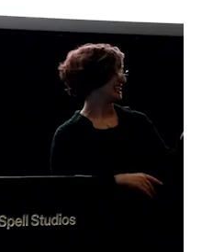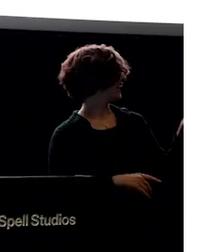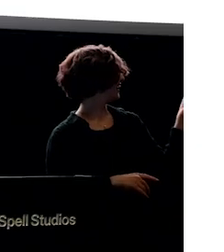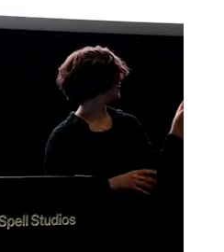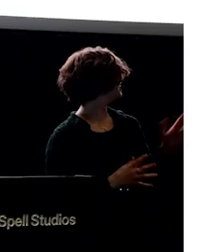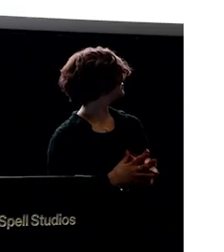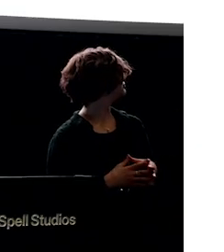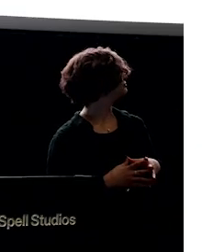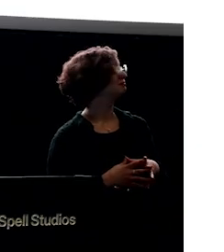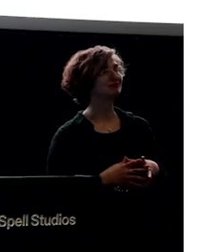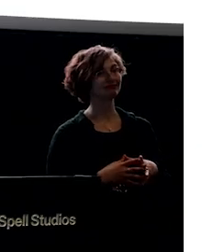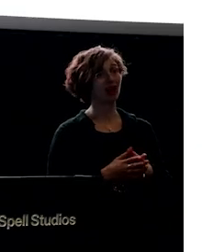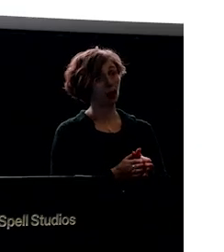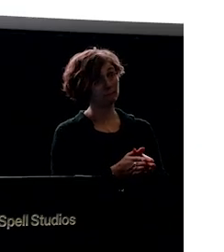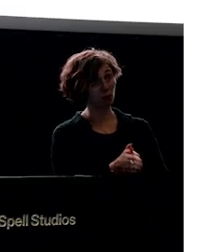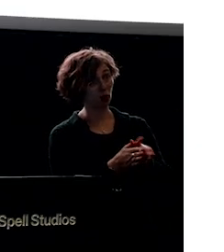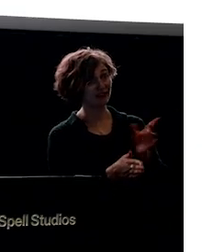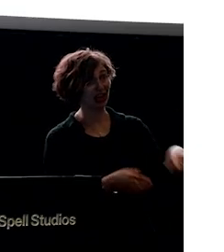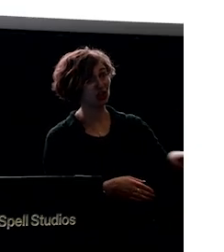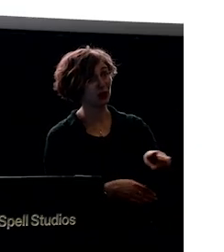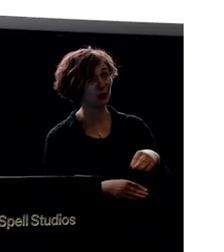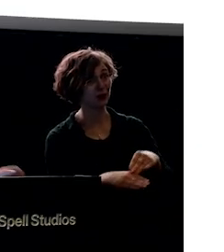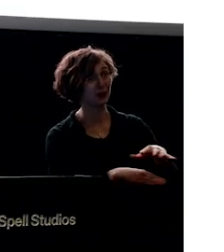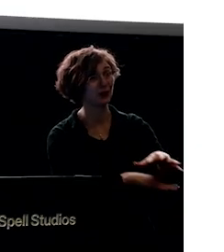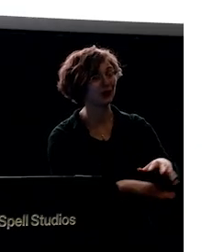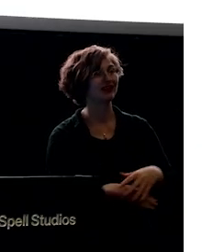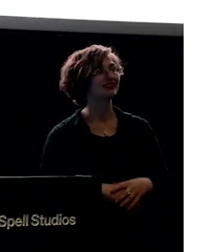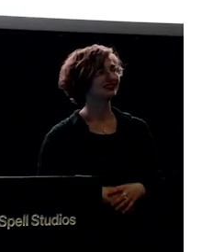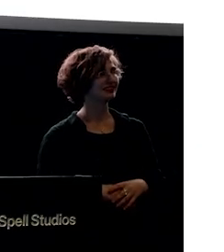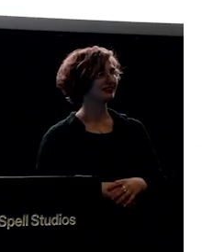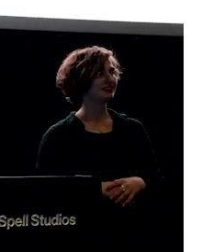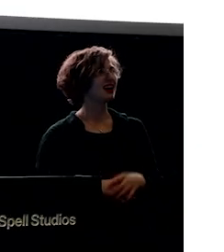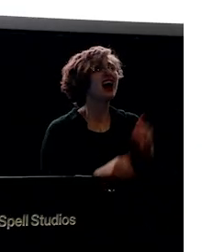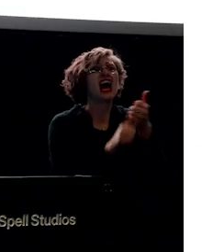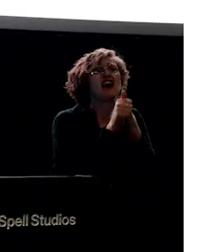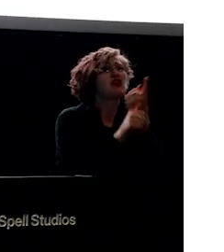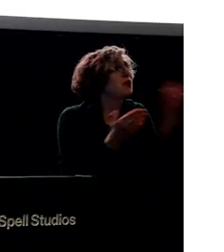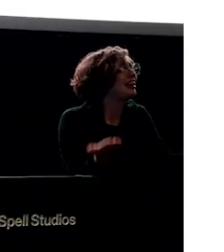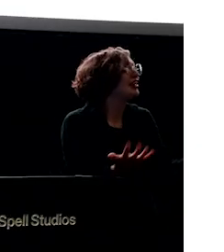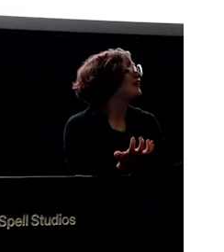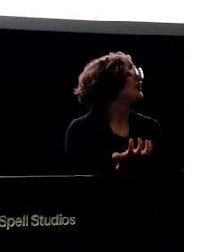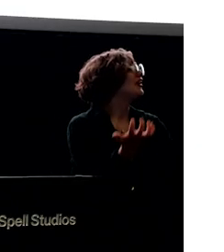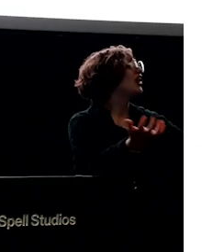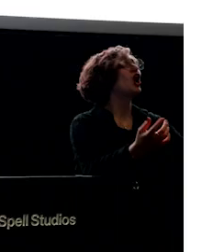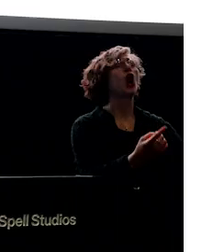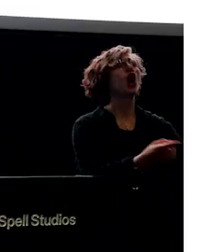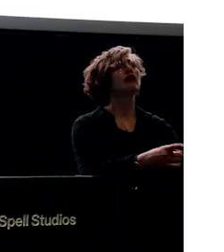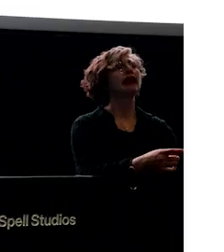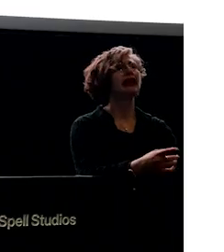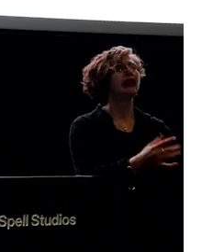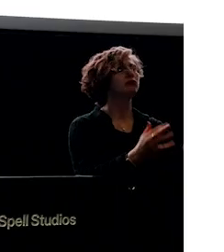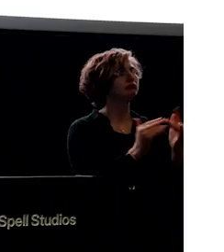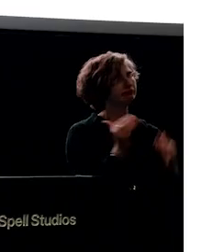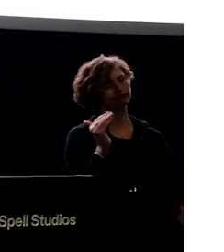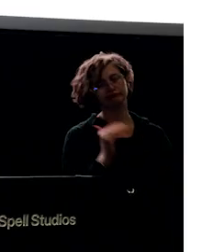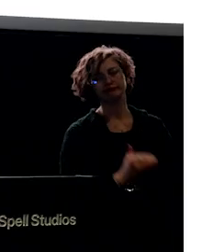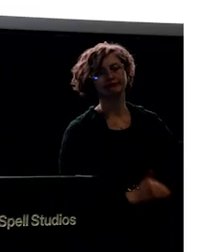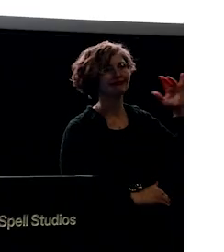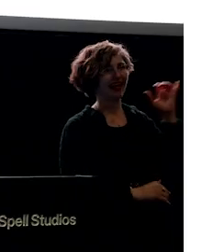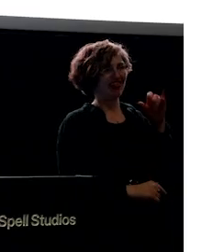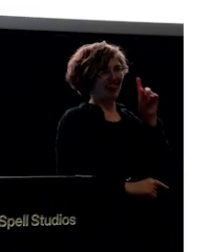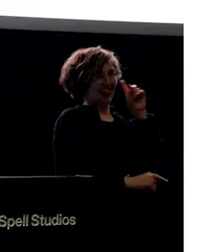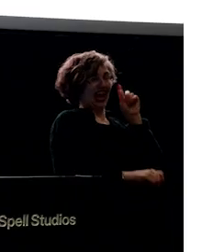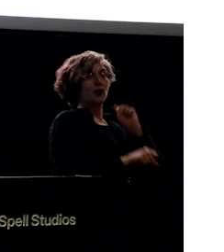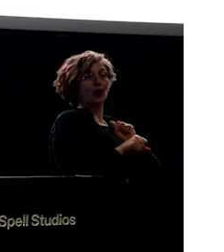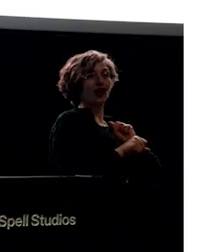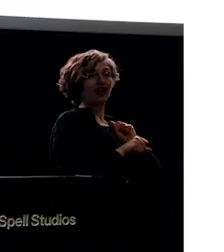hopefully let it motivate you. Everyone in this room is already far beyond whatever this was. I'm